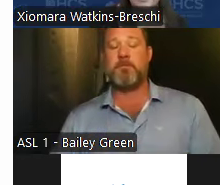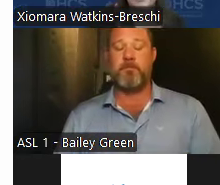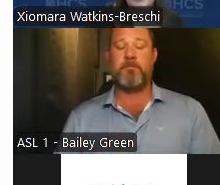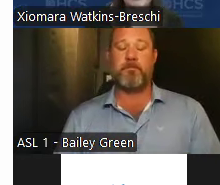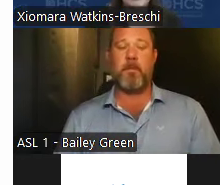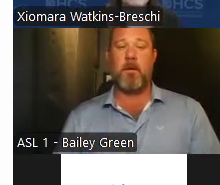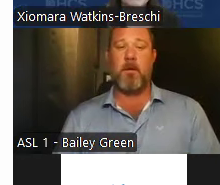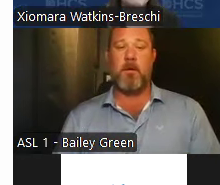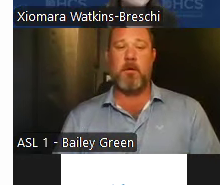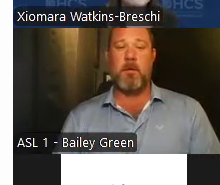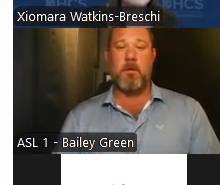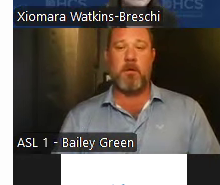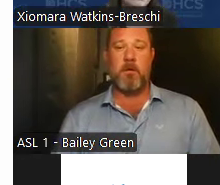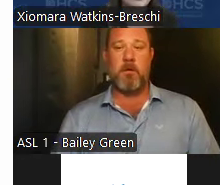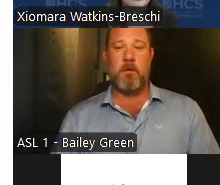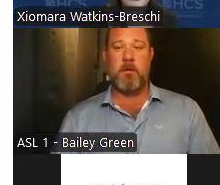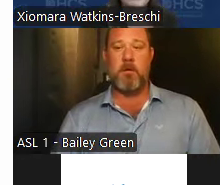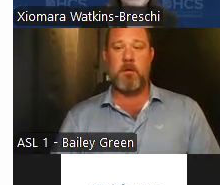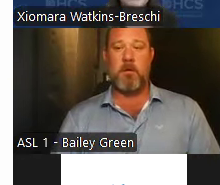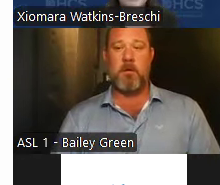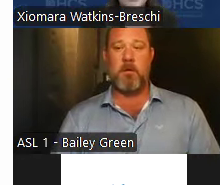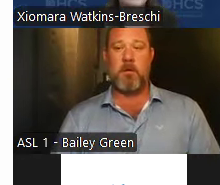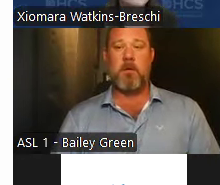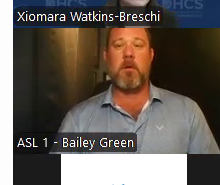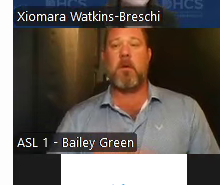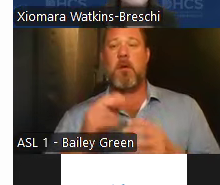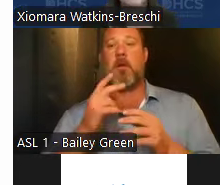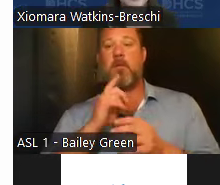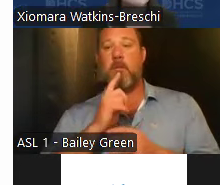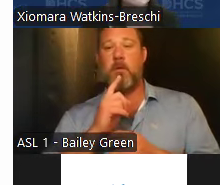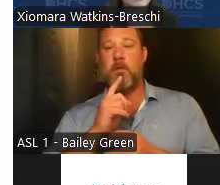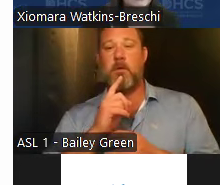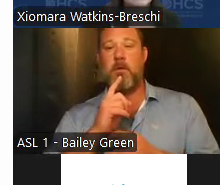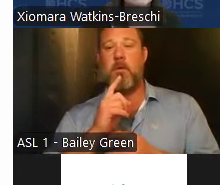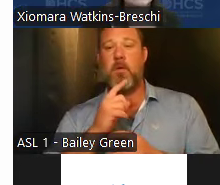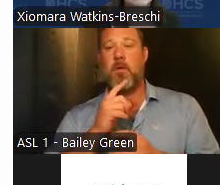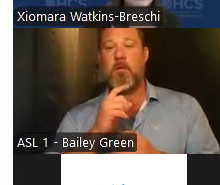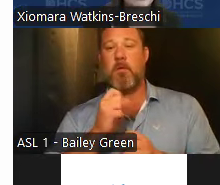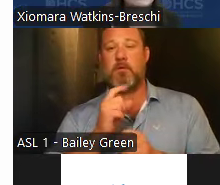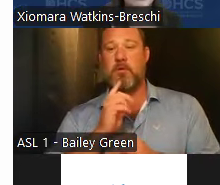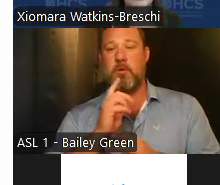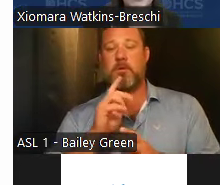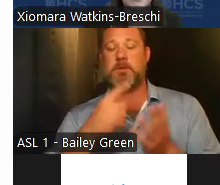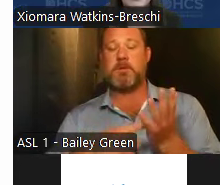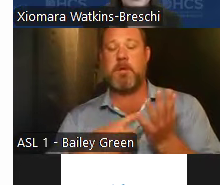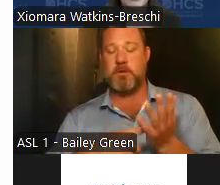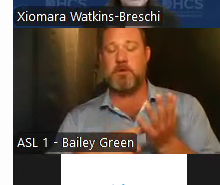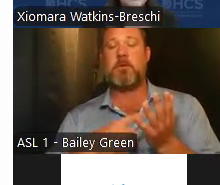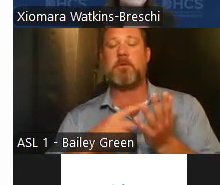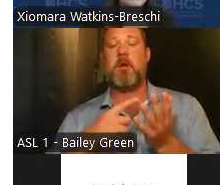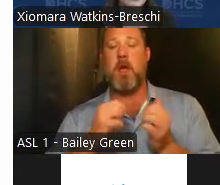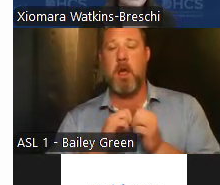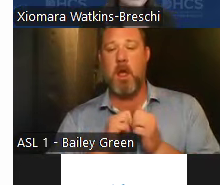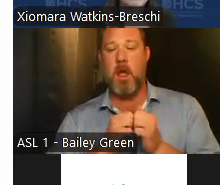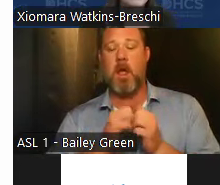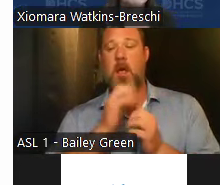receiving. And of course, we are making sure that throughout this entire discussion, we are thinking about how we're